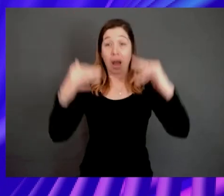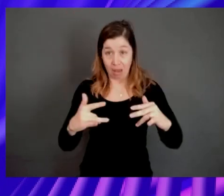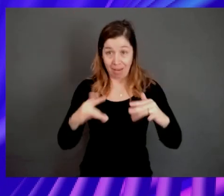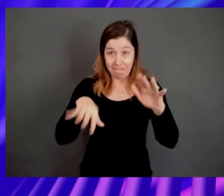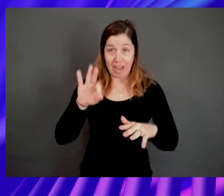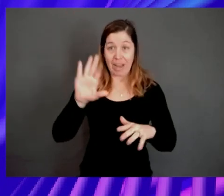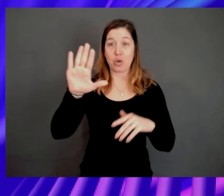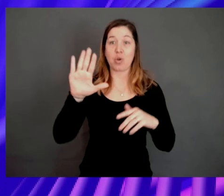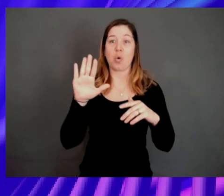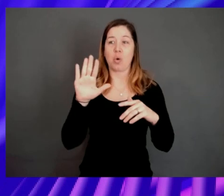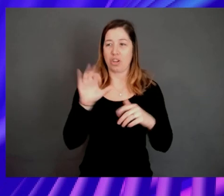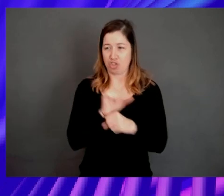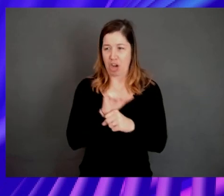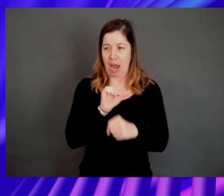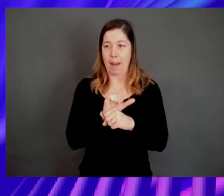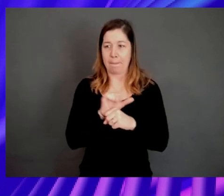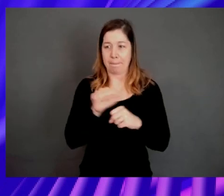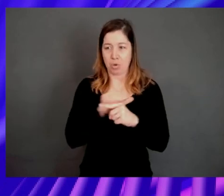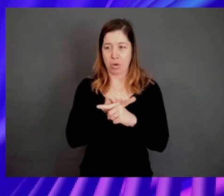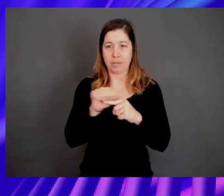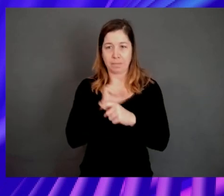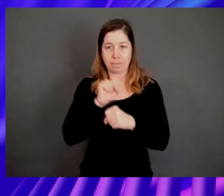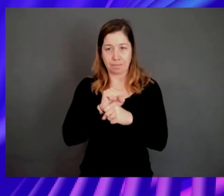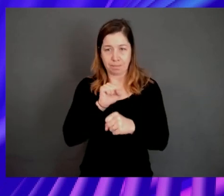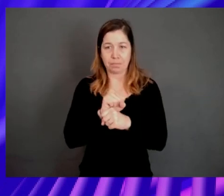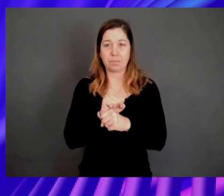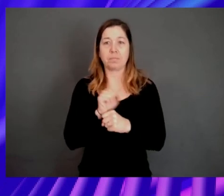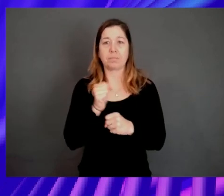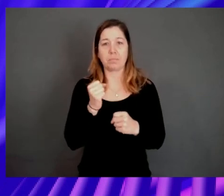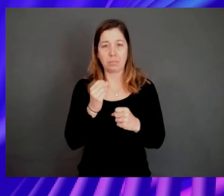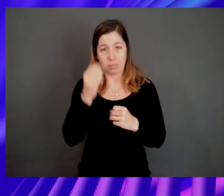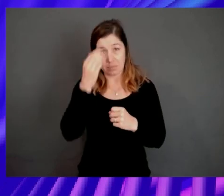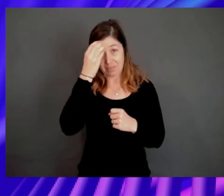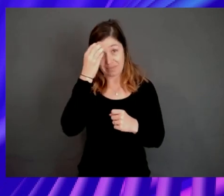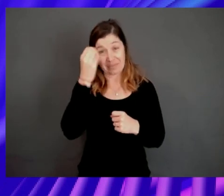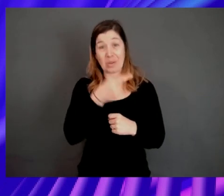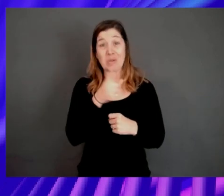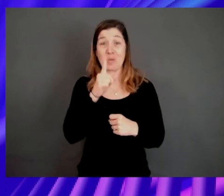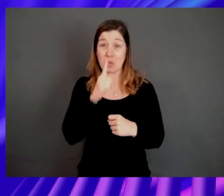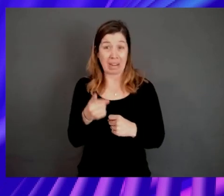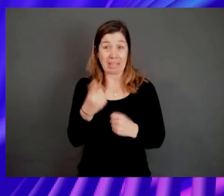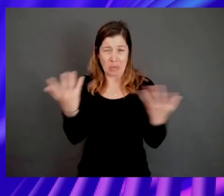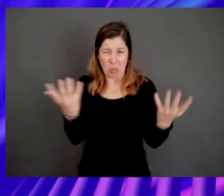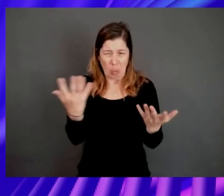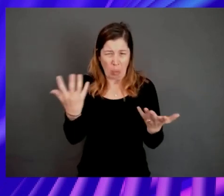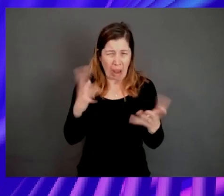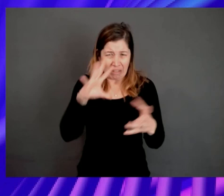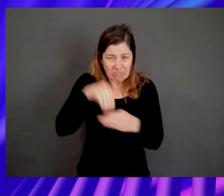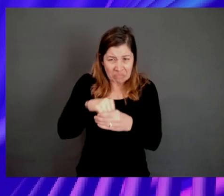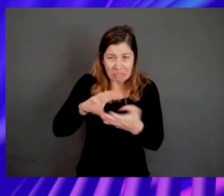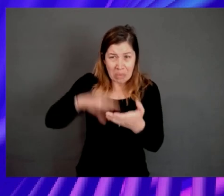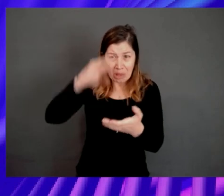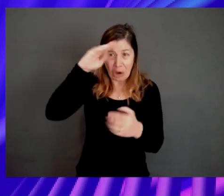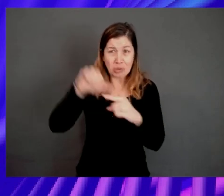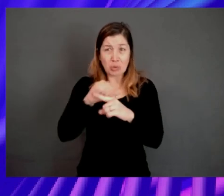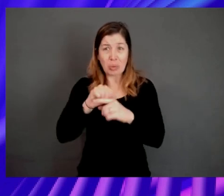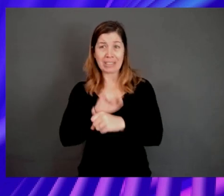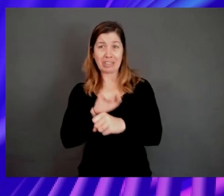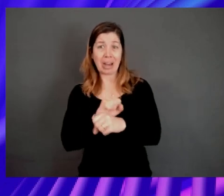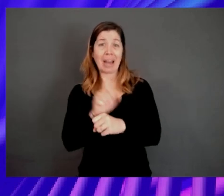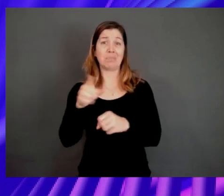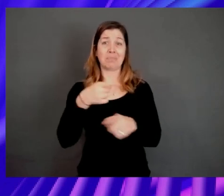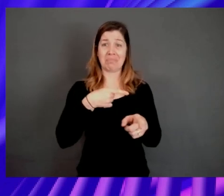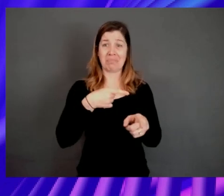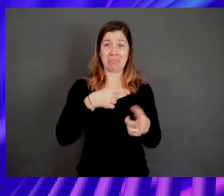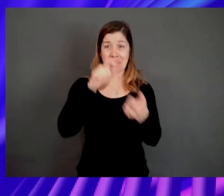your training job. So there's like a lot that goes into running a training job, specifying the experiment,